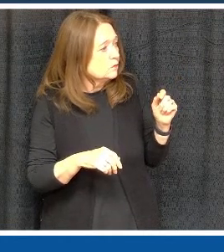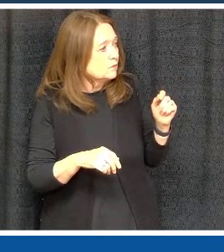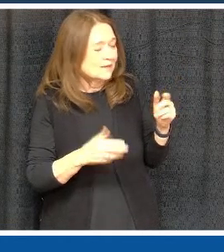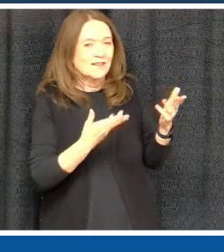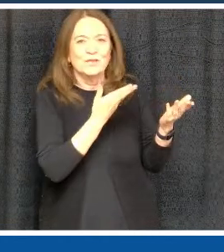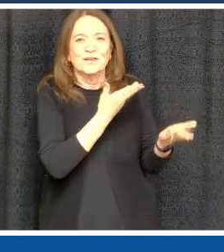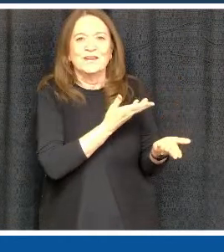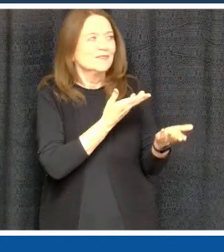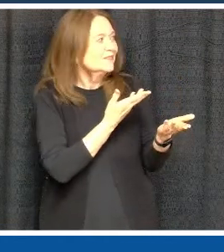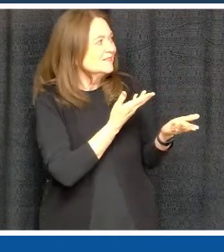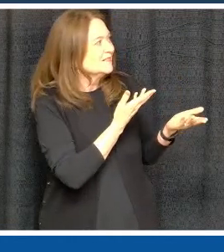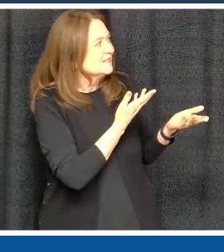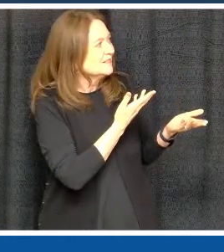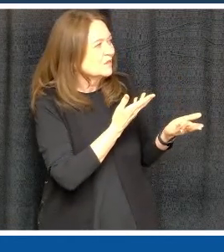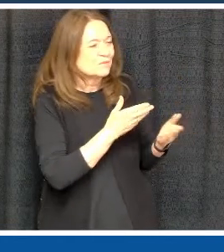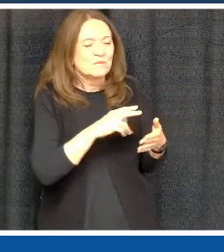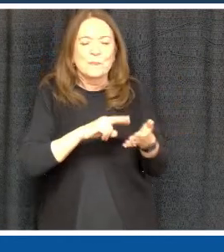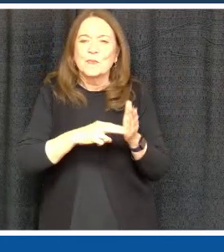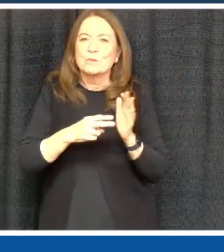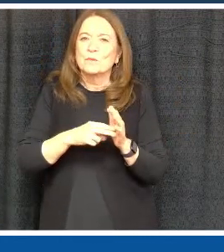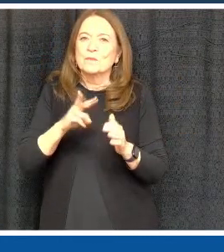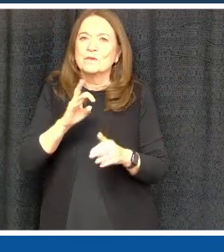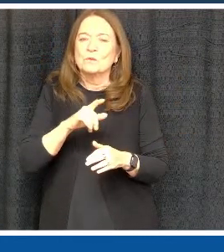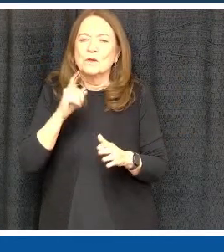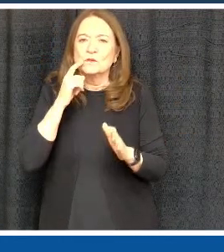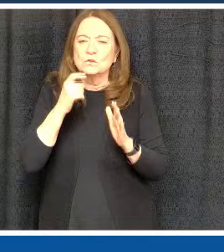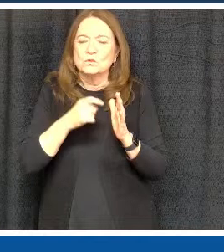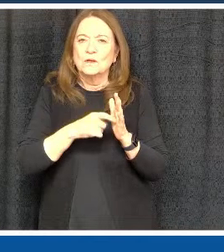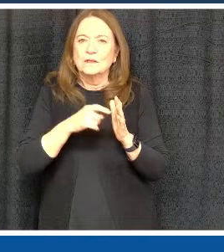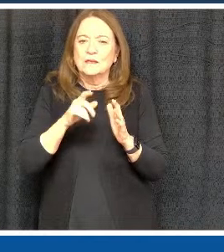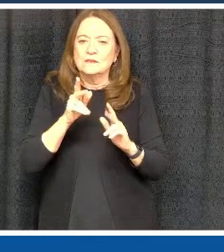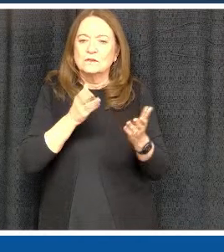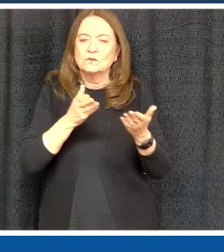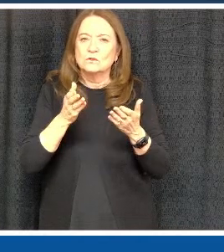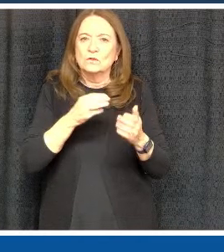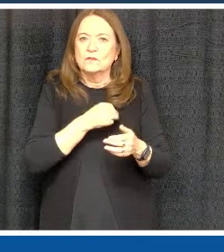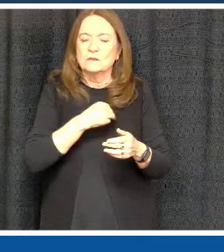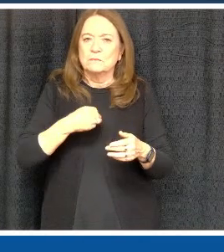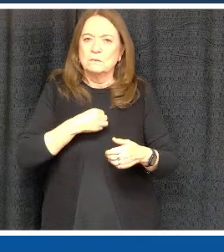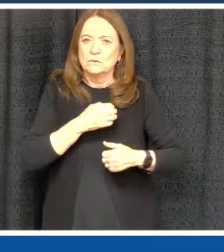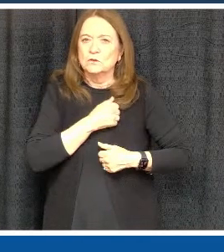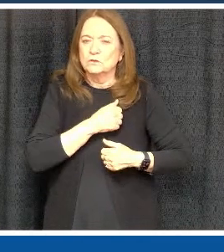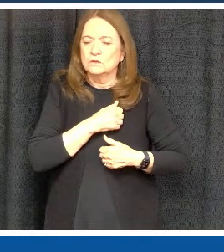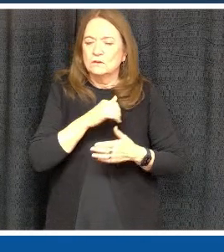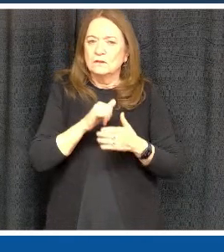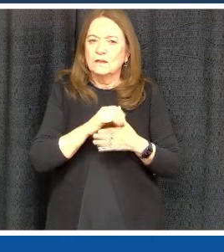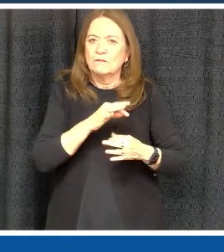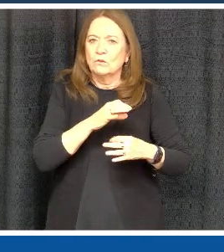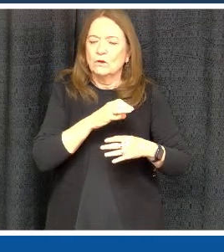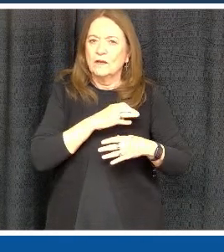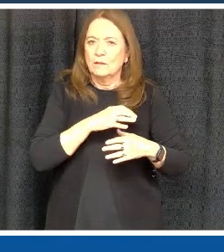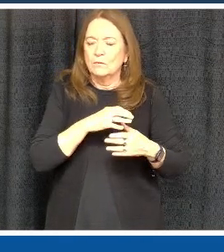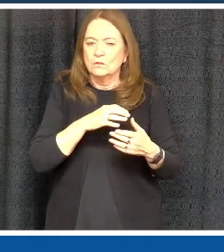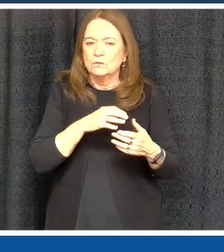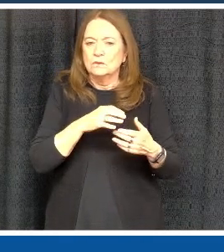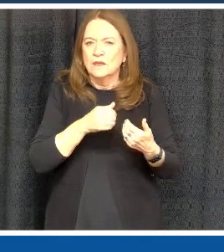go. The purpose of this wall is to recognize those service members that Fort Campbell has